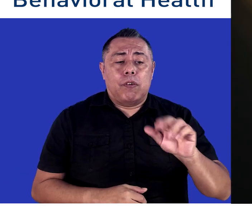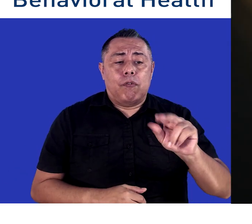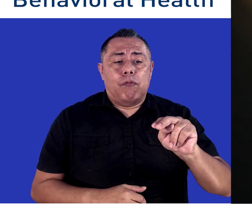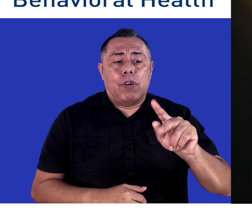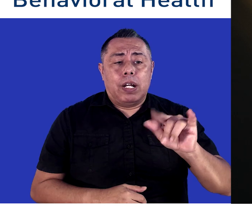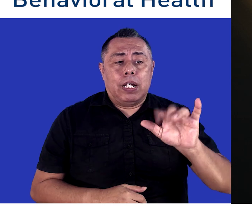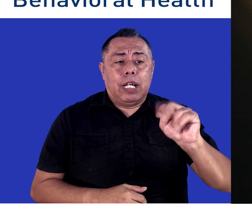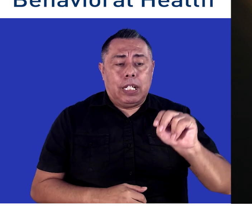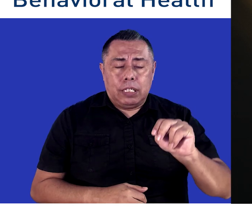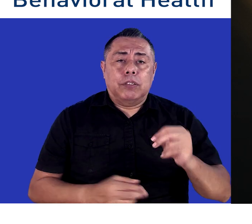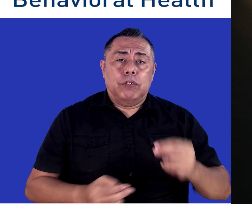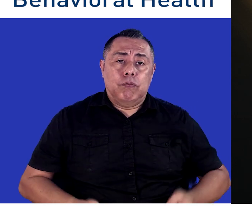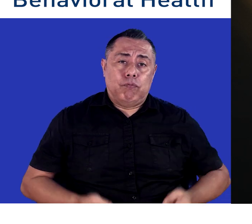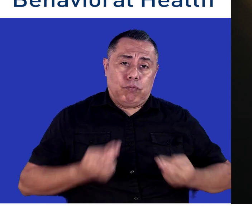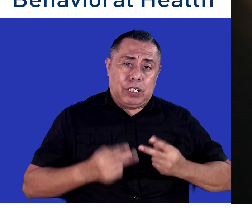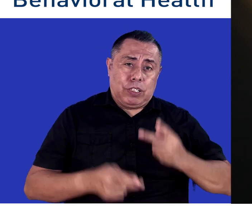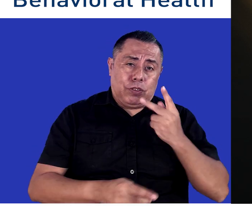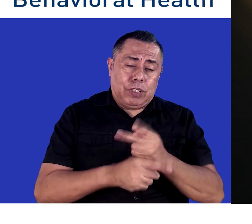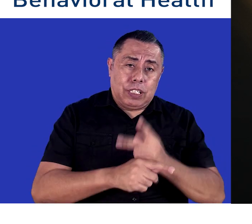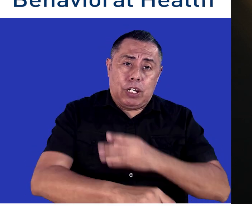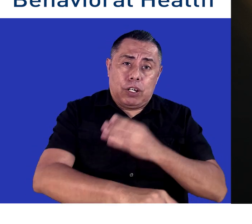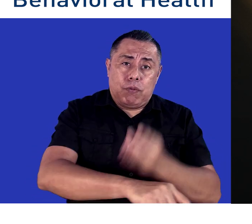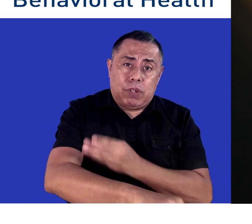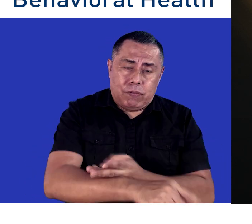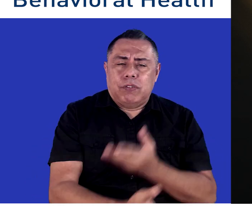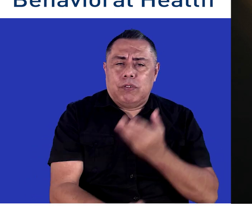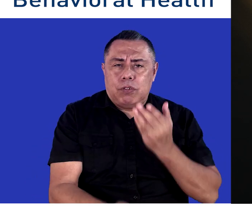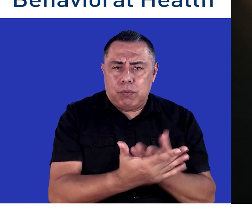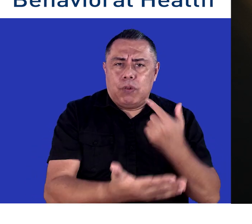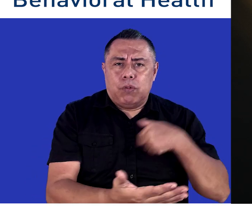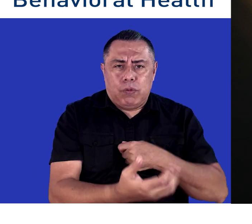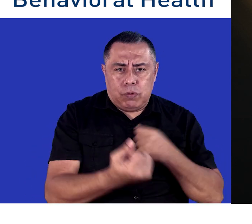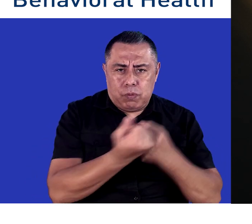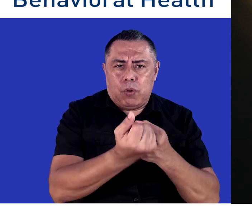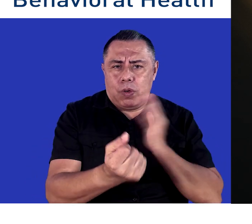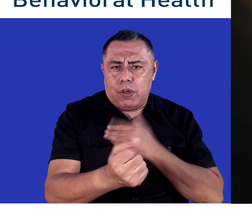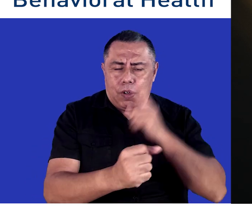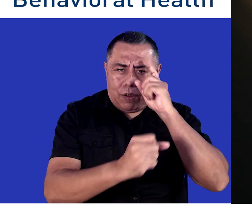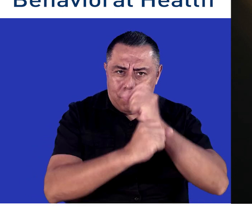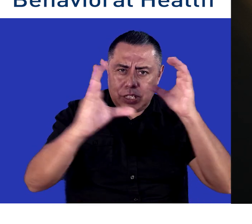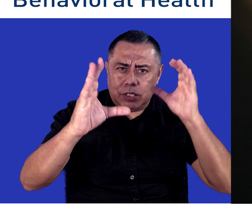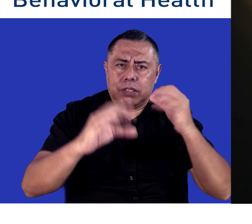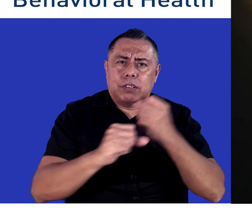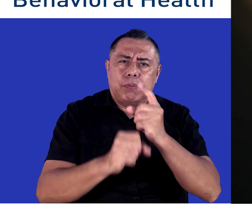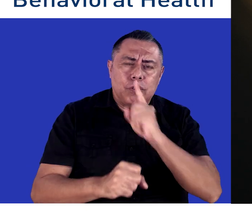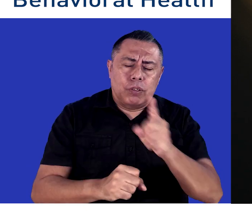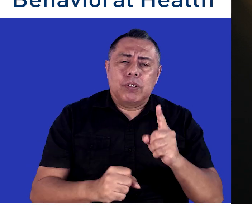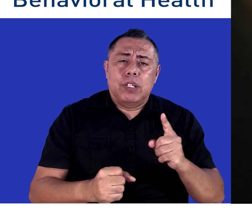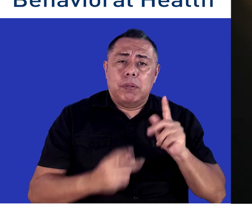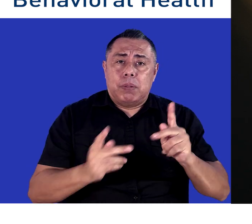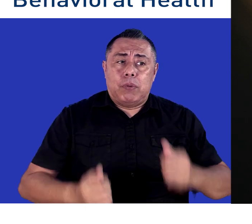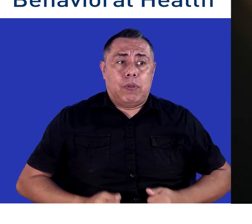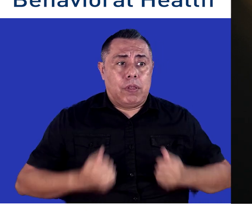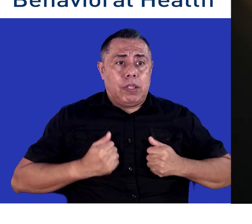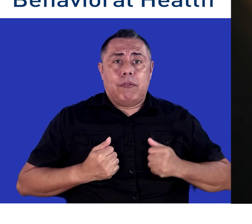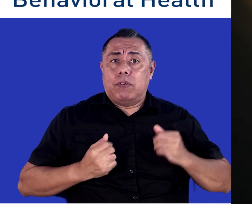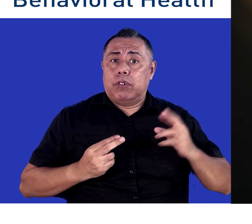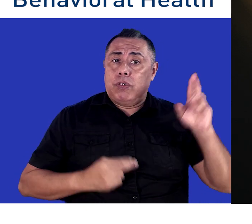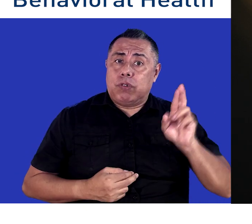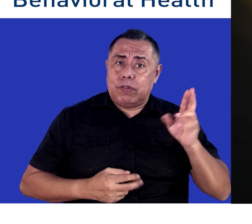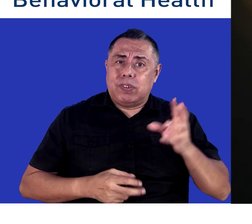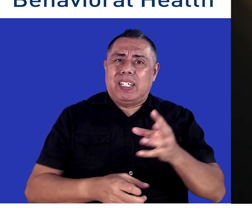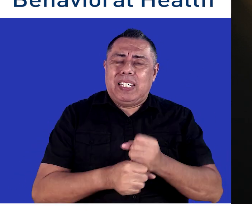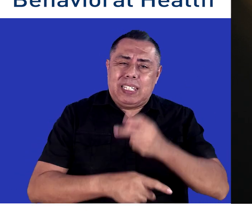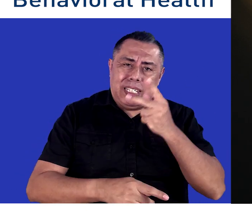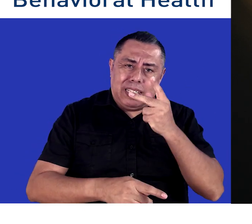Residential Care renovation is a testament to that vision, ensuring Riverside County residents receive the care and support they